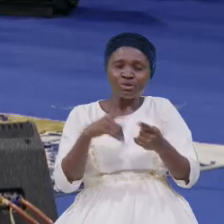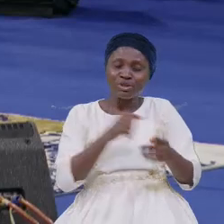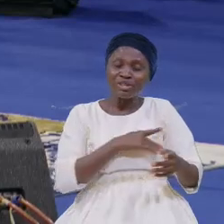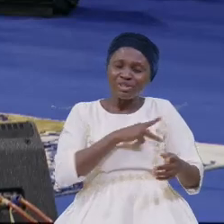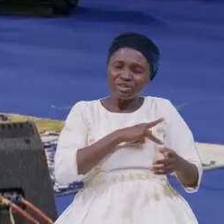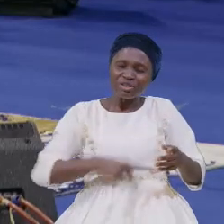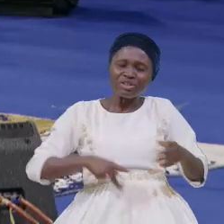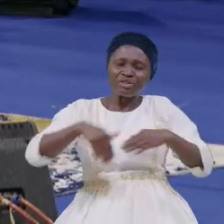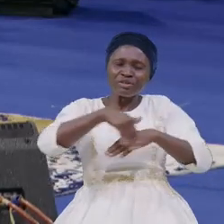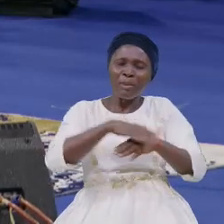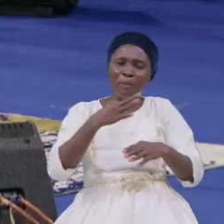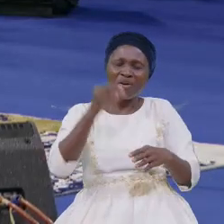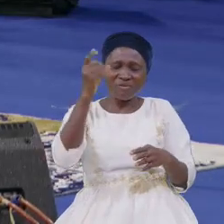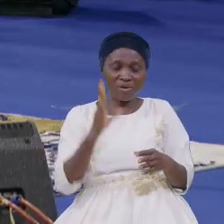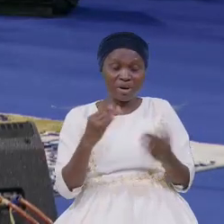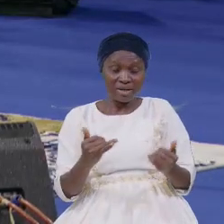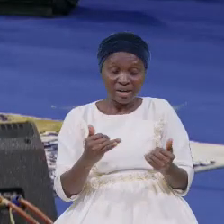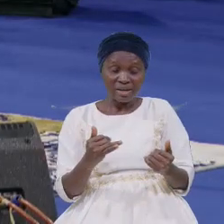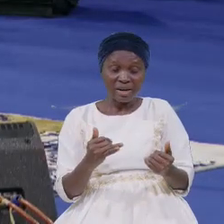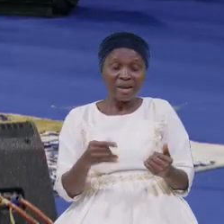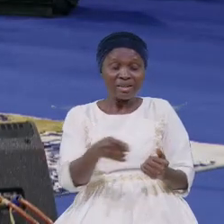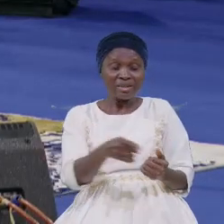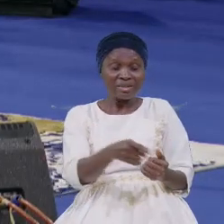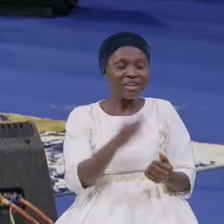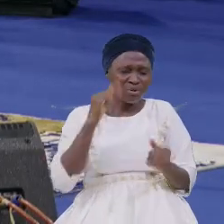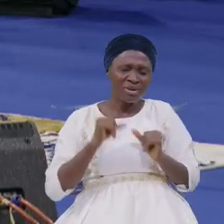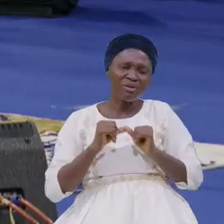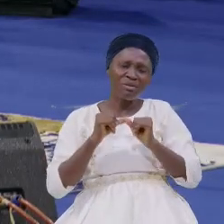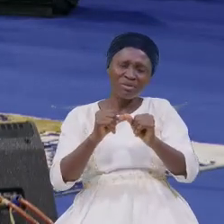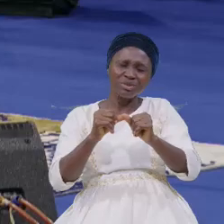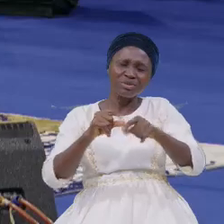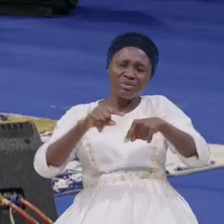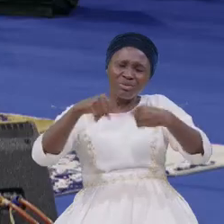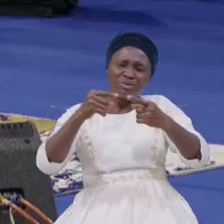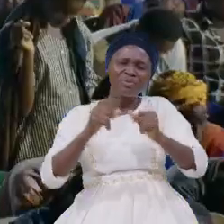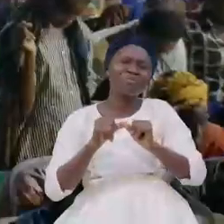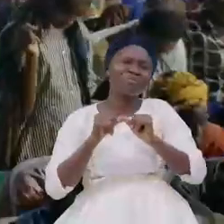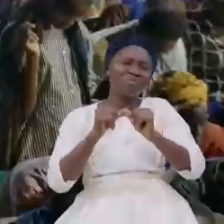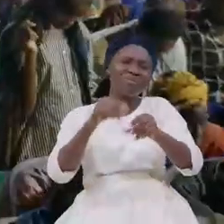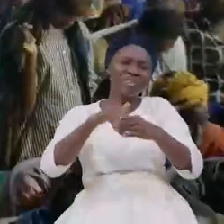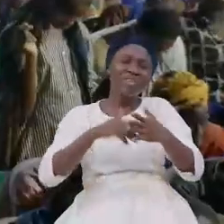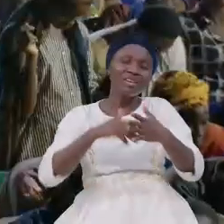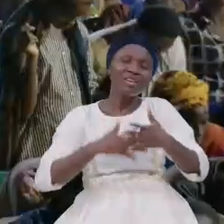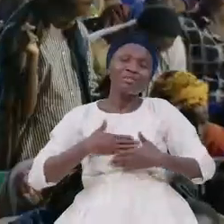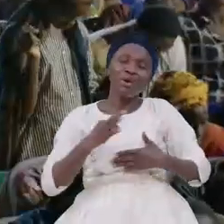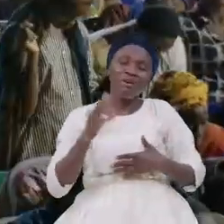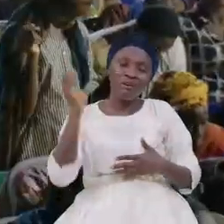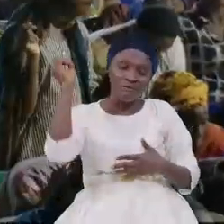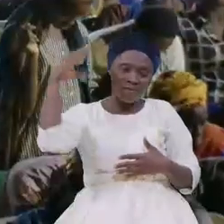and on and on in the enjoyment of the grace of God. Thank you,